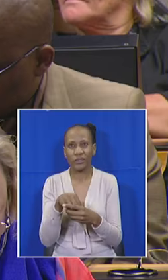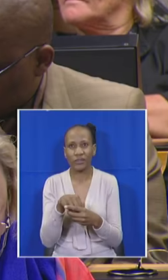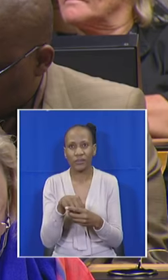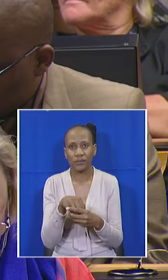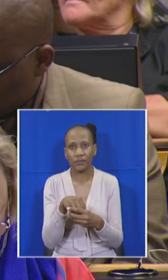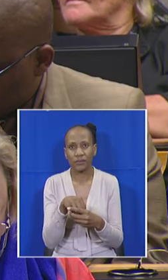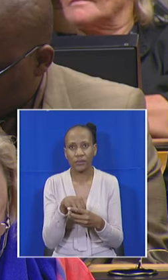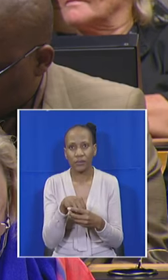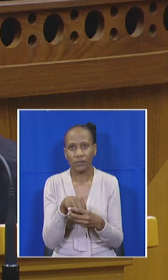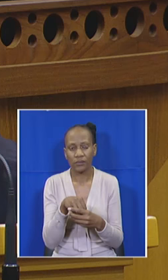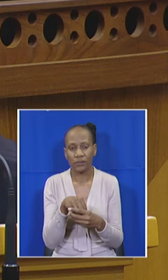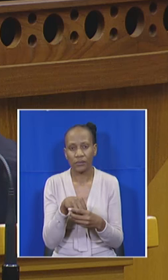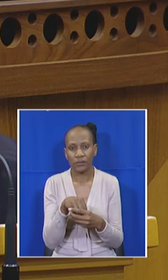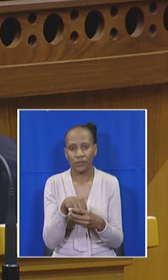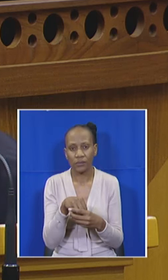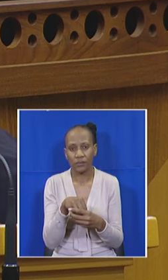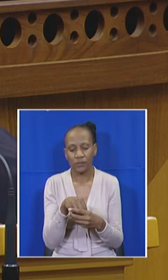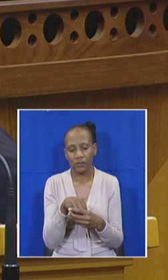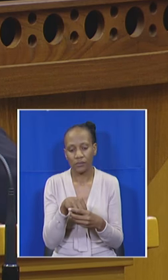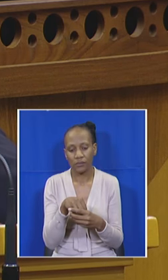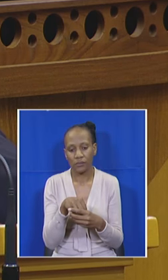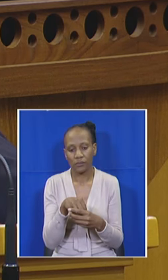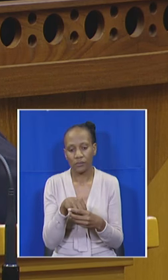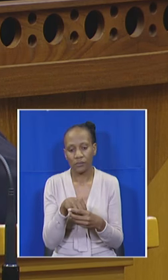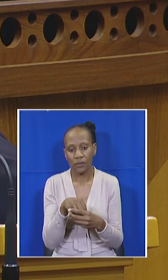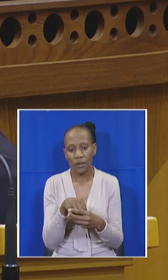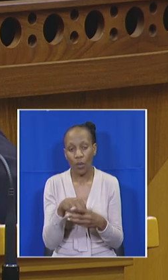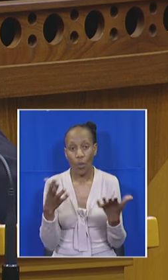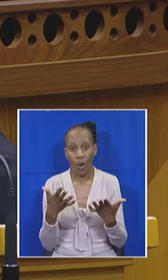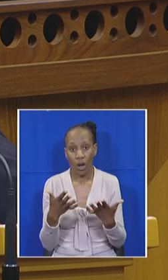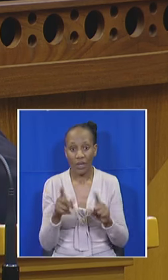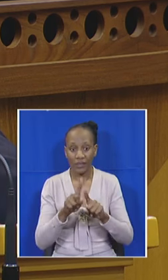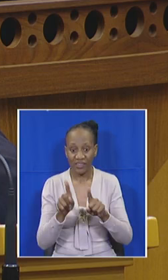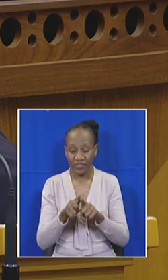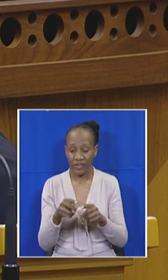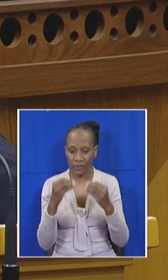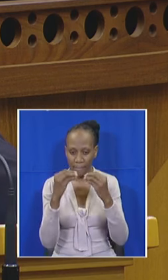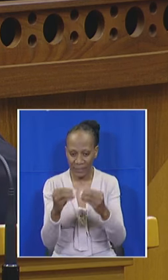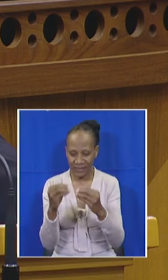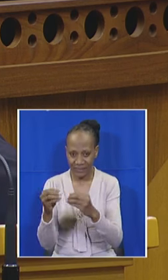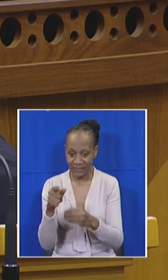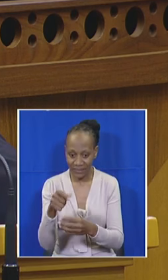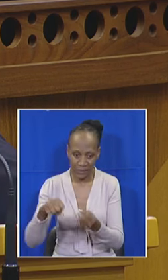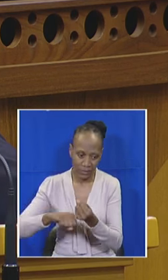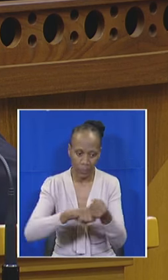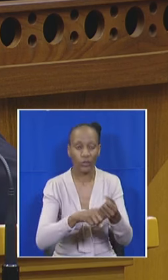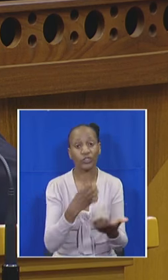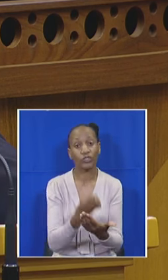meaningful role in the productive sectors of the economy